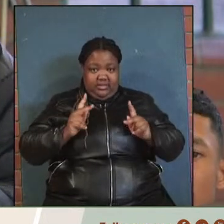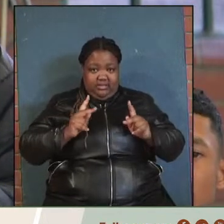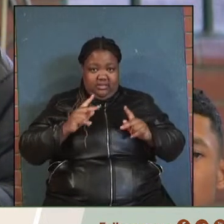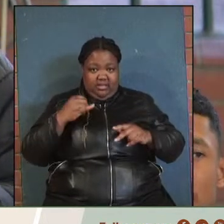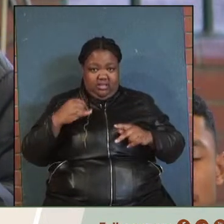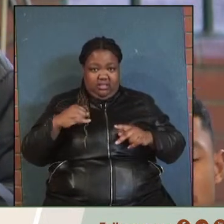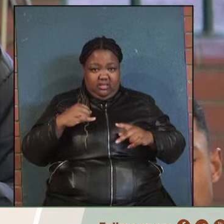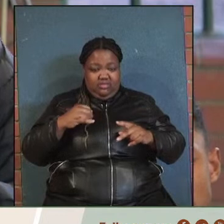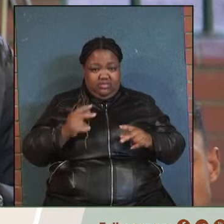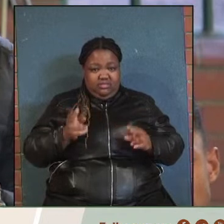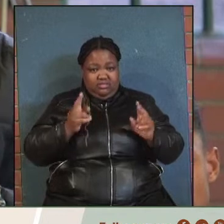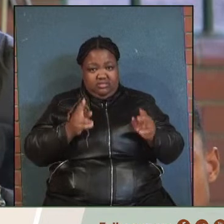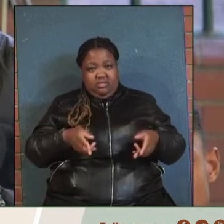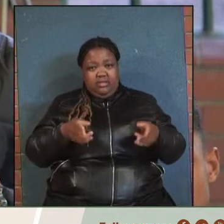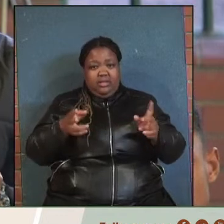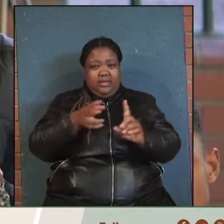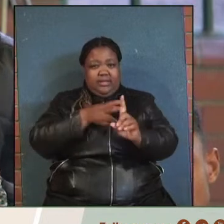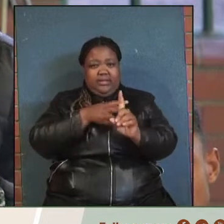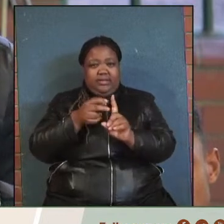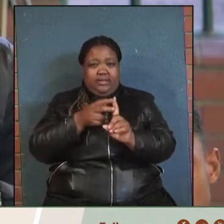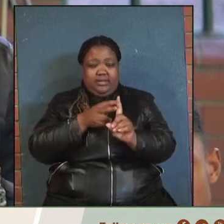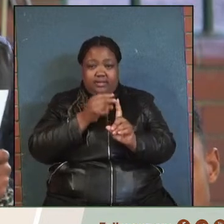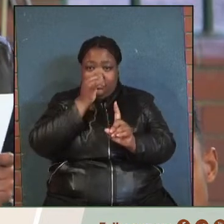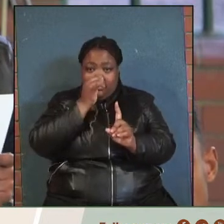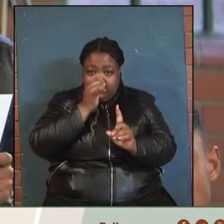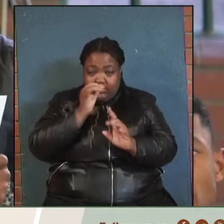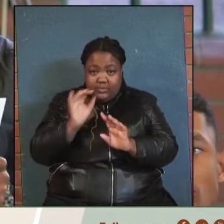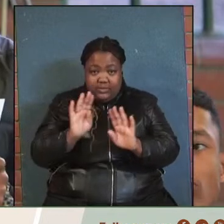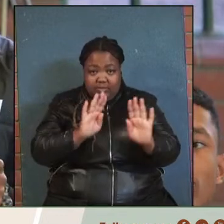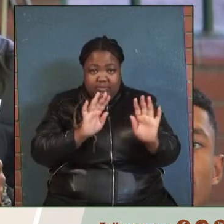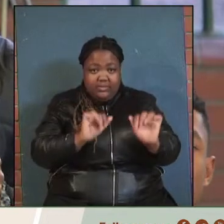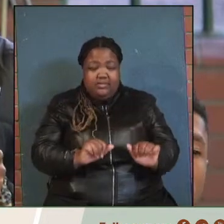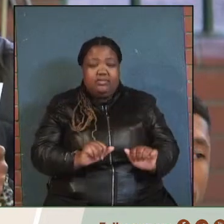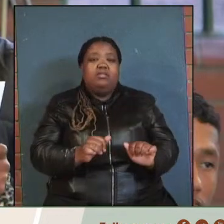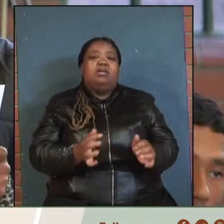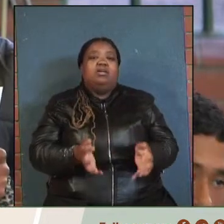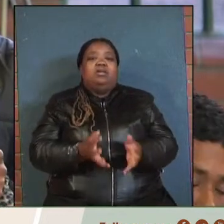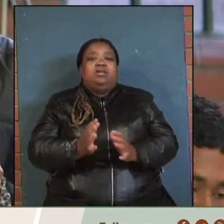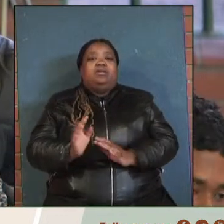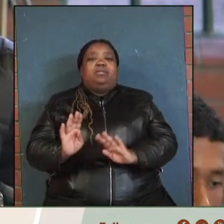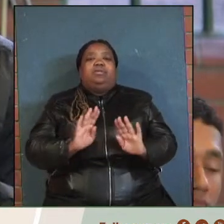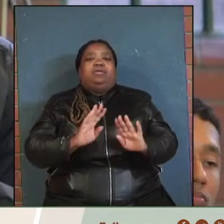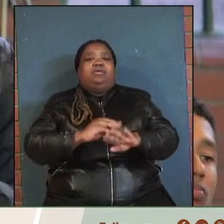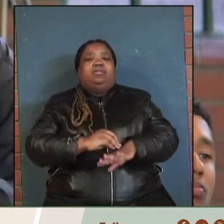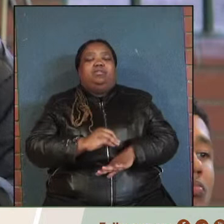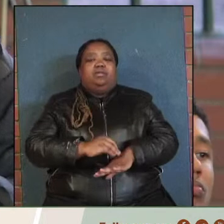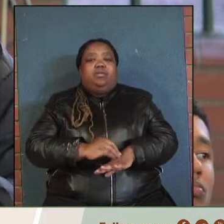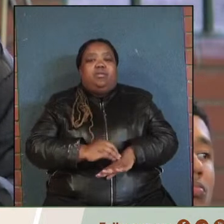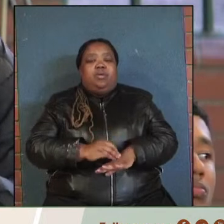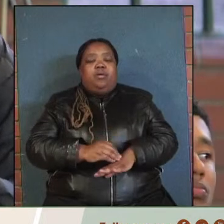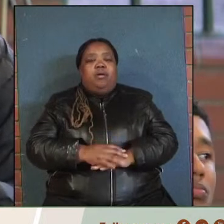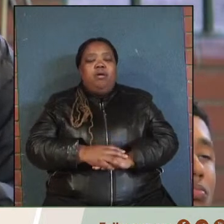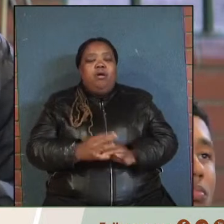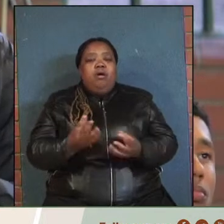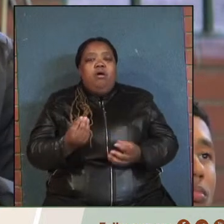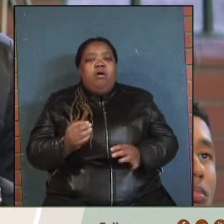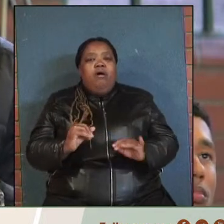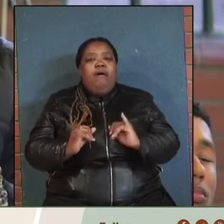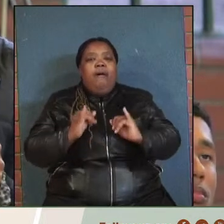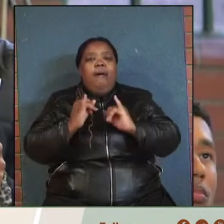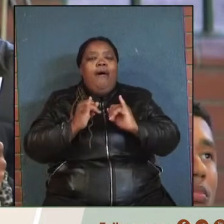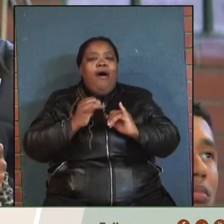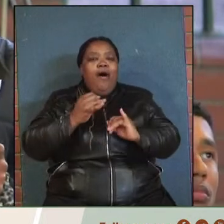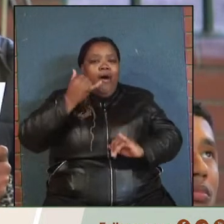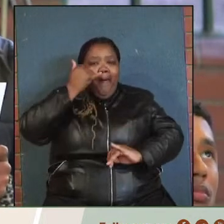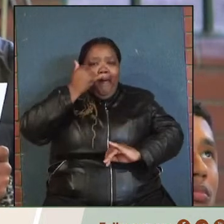violent, aggressive, or criminal behavior or other behavioral problems. Number 11, drug and